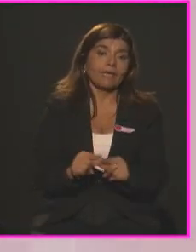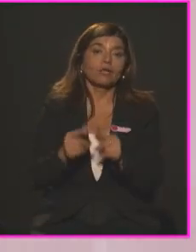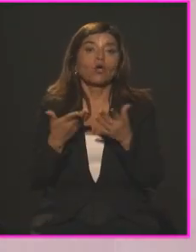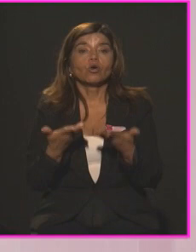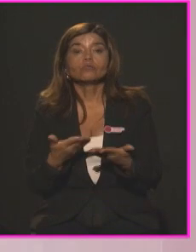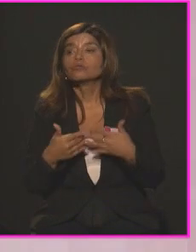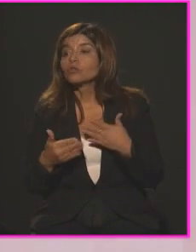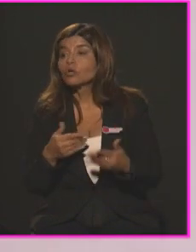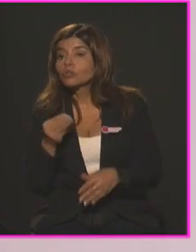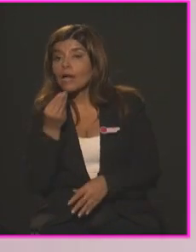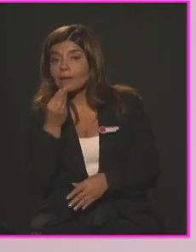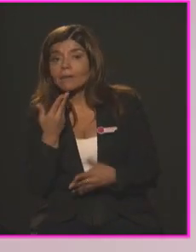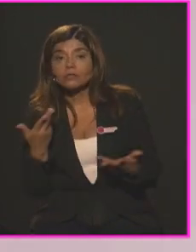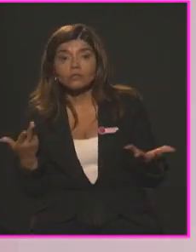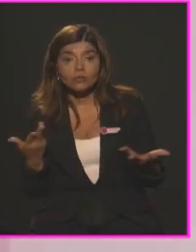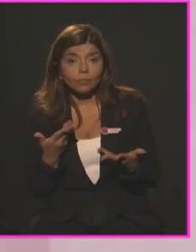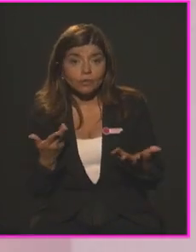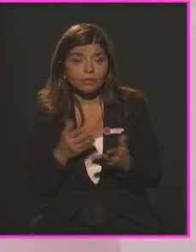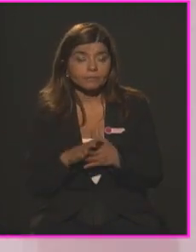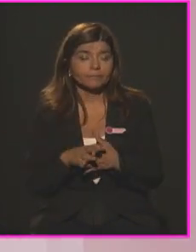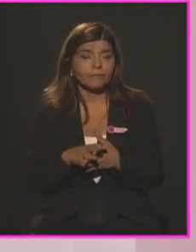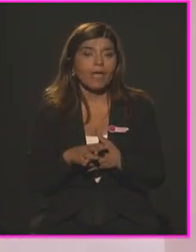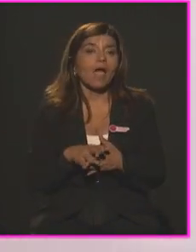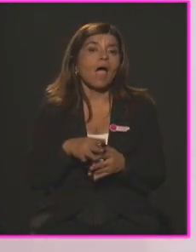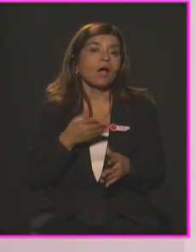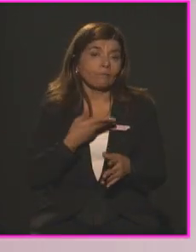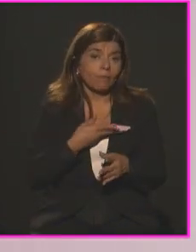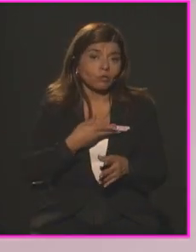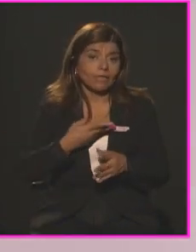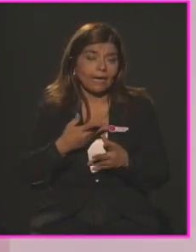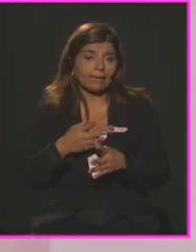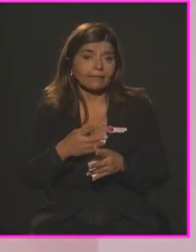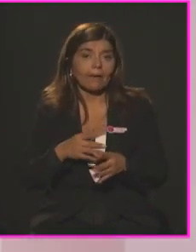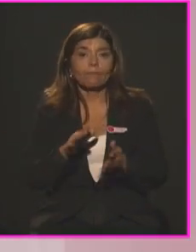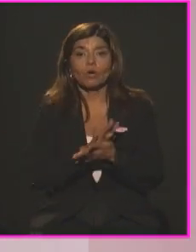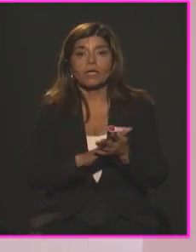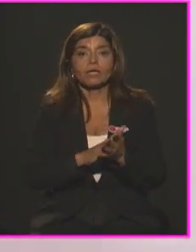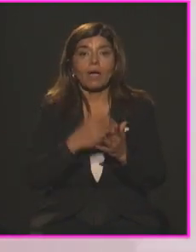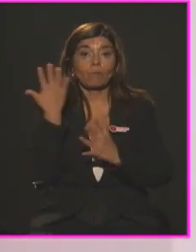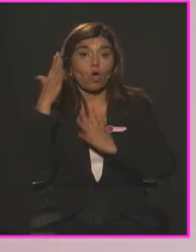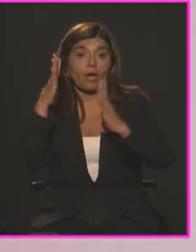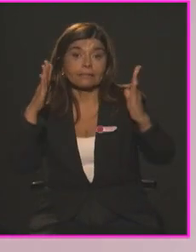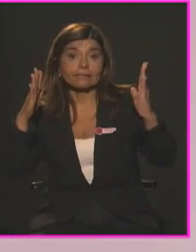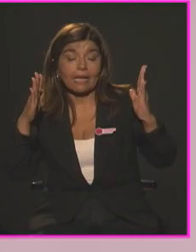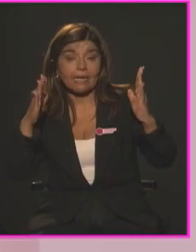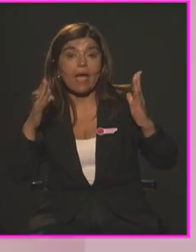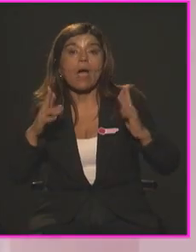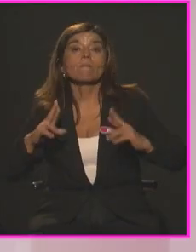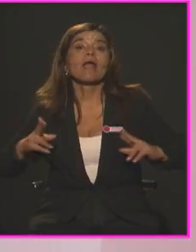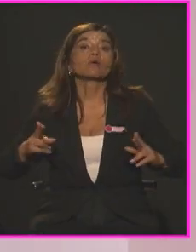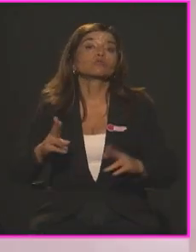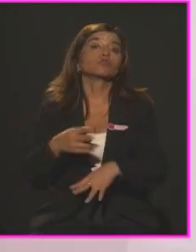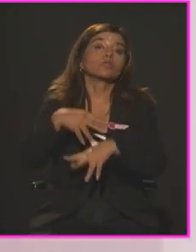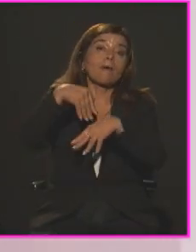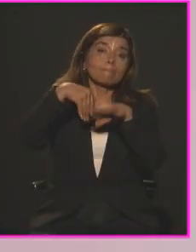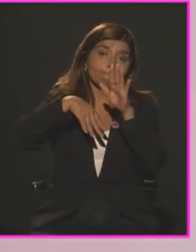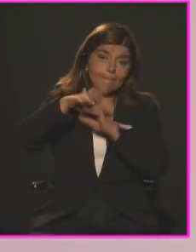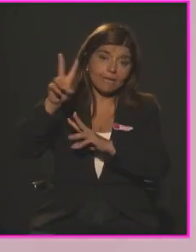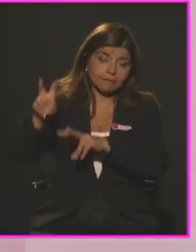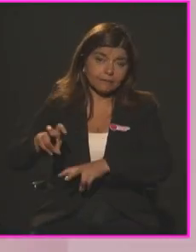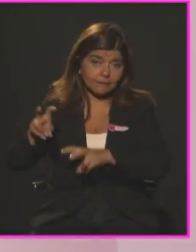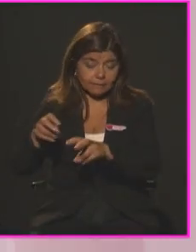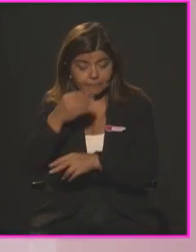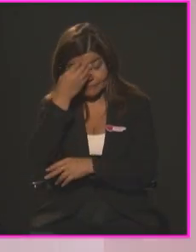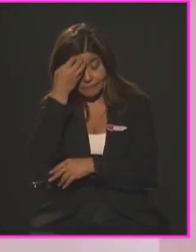pave down more rainforests and convert it to agriculture, or are we going to use the food that we are already growing?